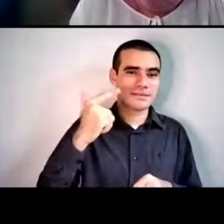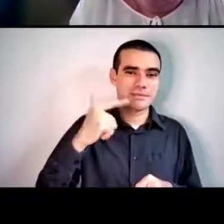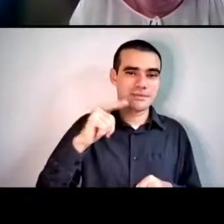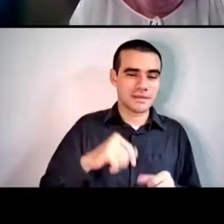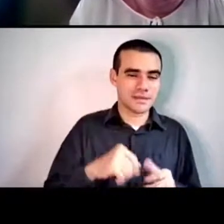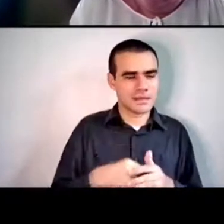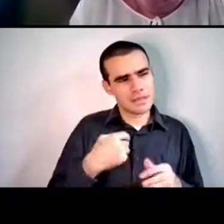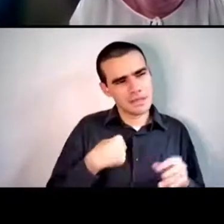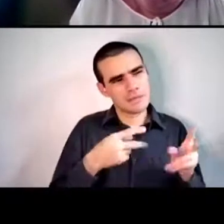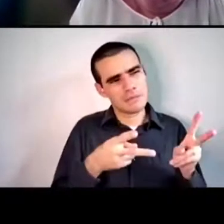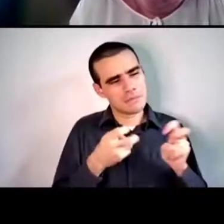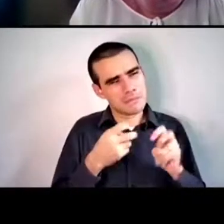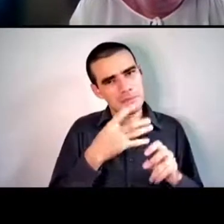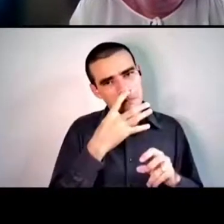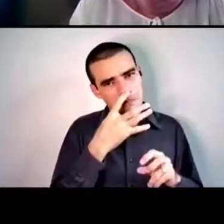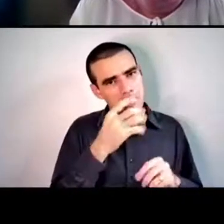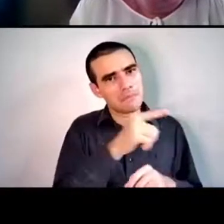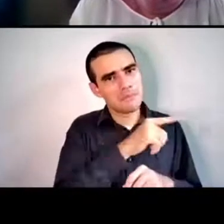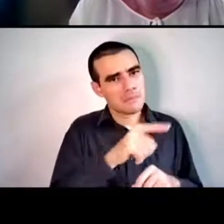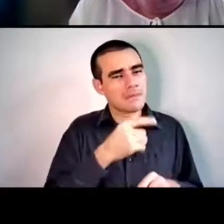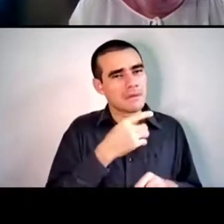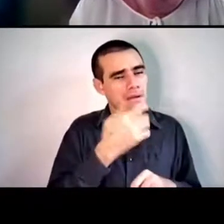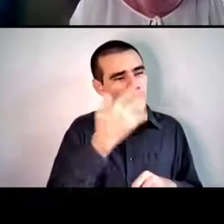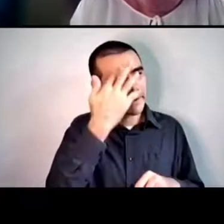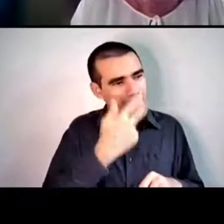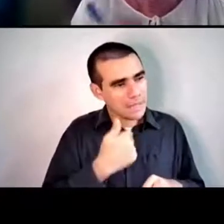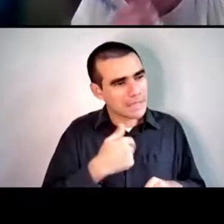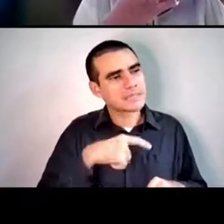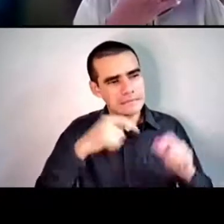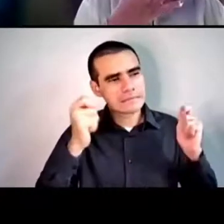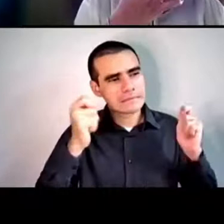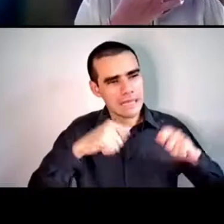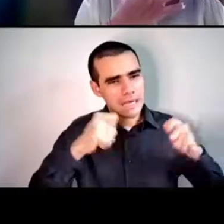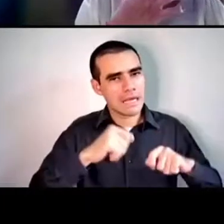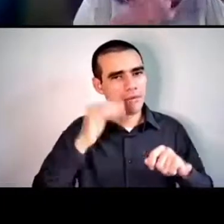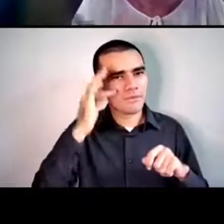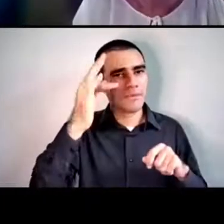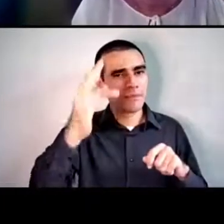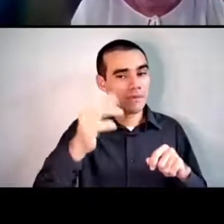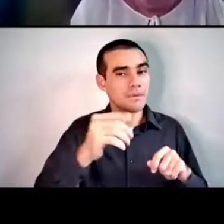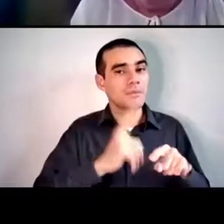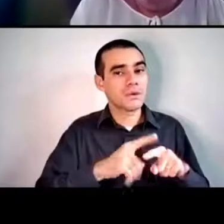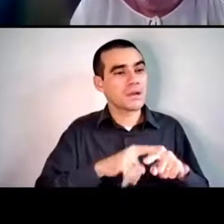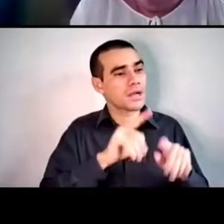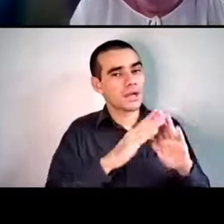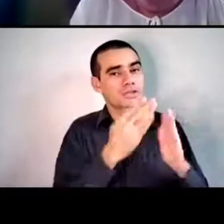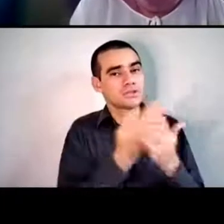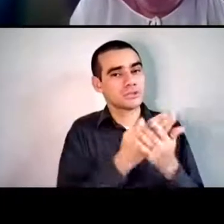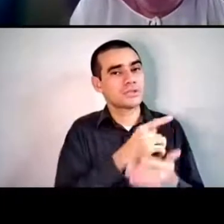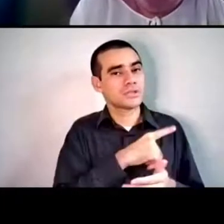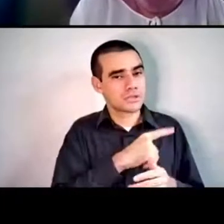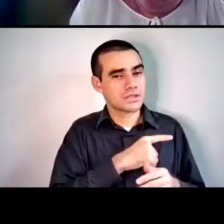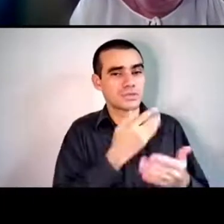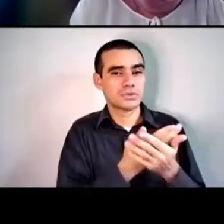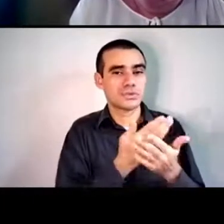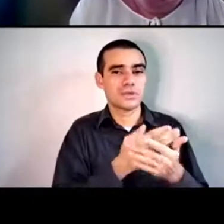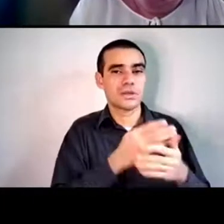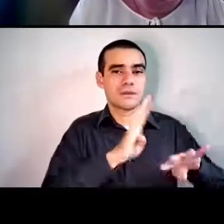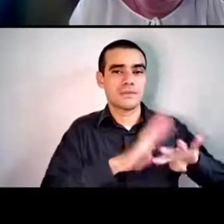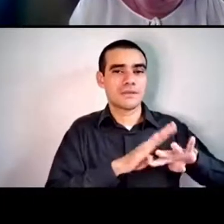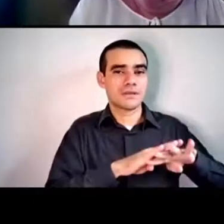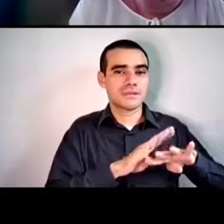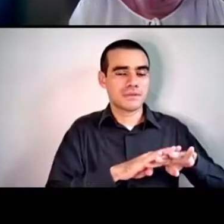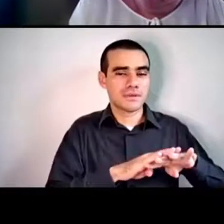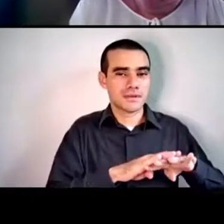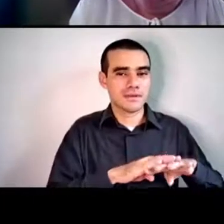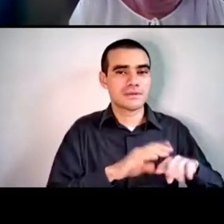impossible. So I look at those children and I said, these children have a potential, because they are at school, they are going to school, and they